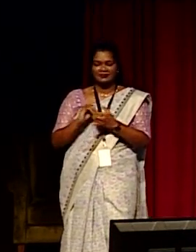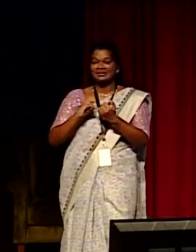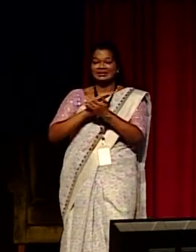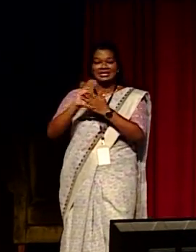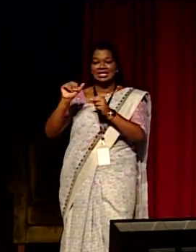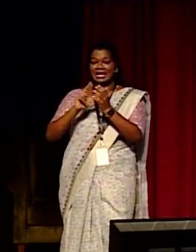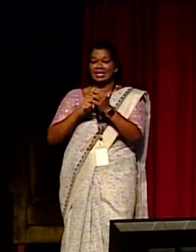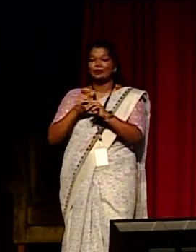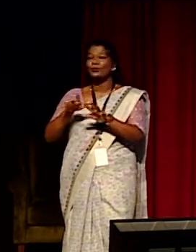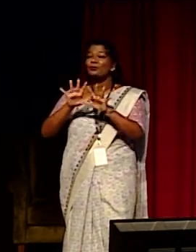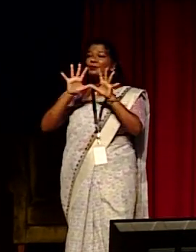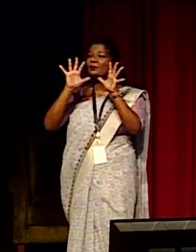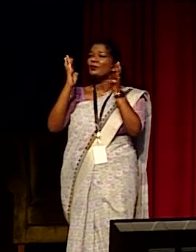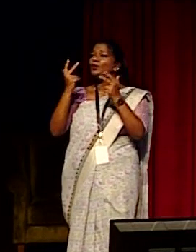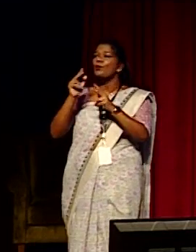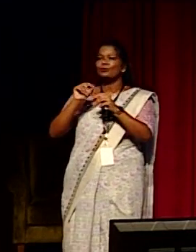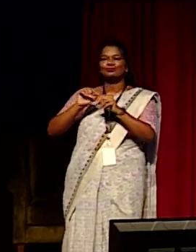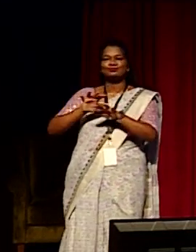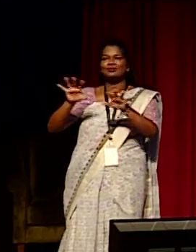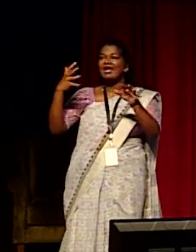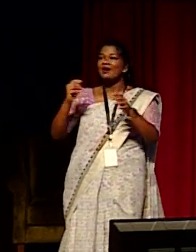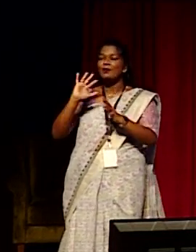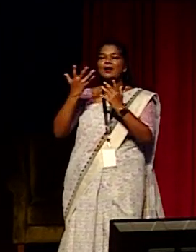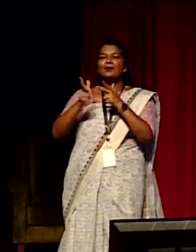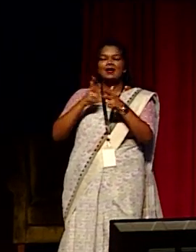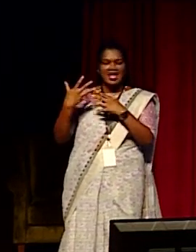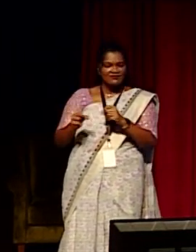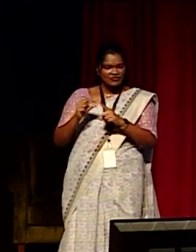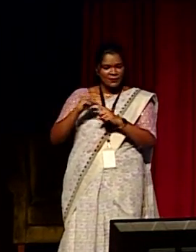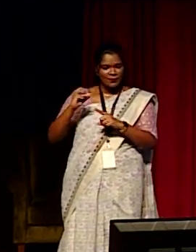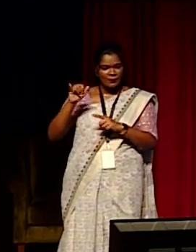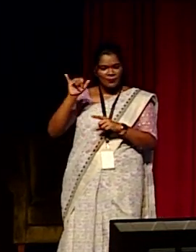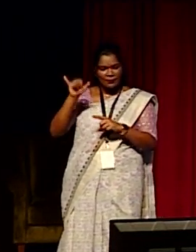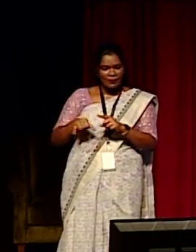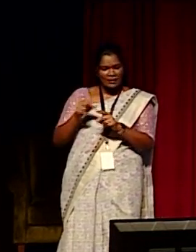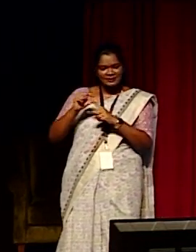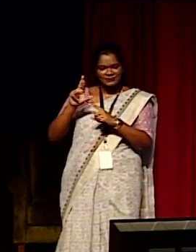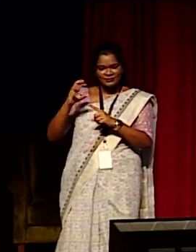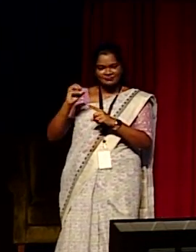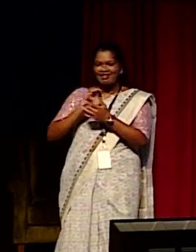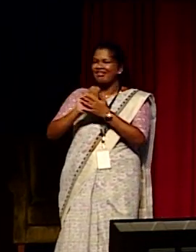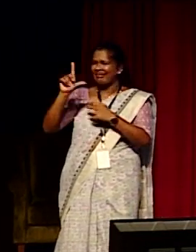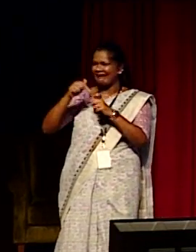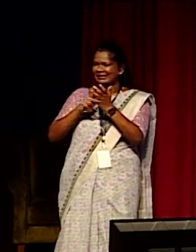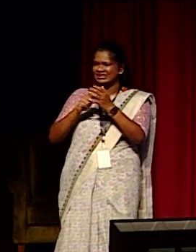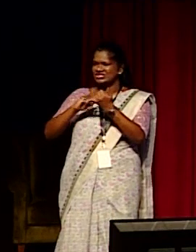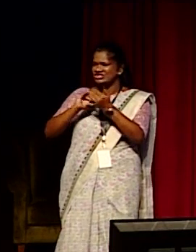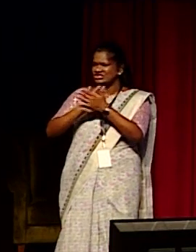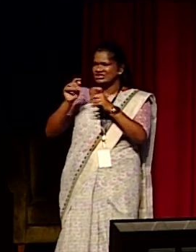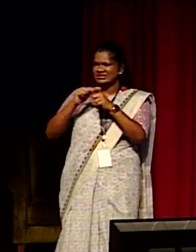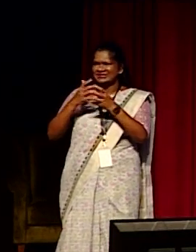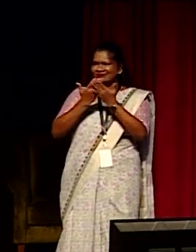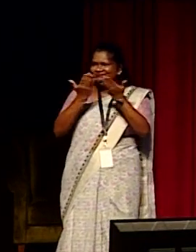Now, across the world, people use polypropylene sheets to make thermoplastic sockets and shanks.